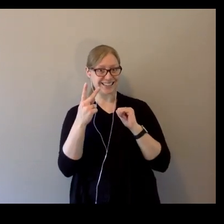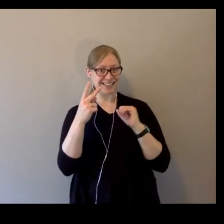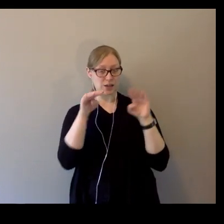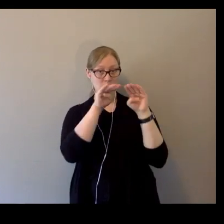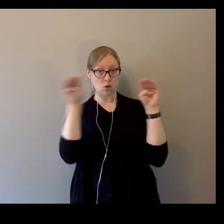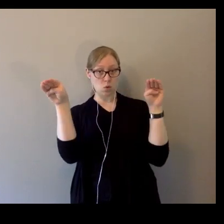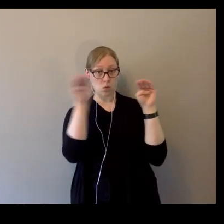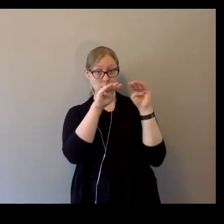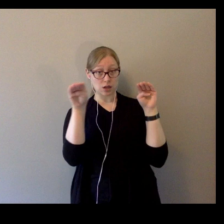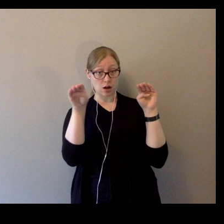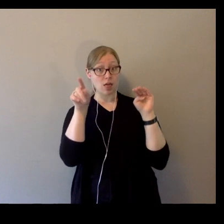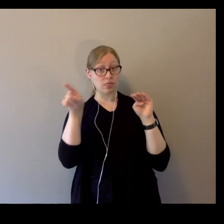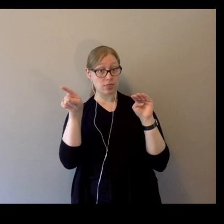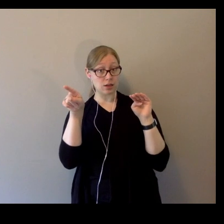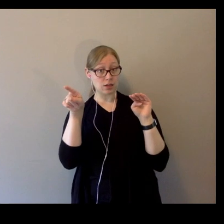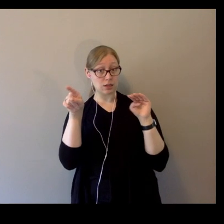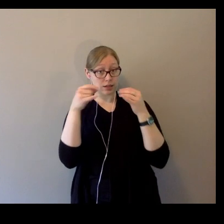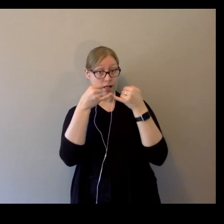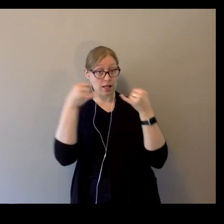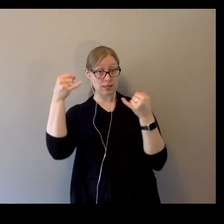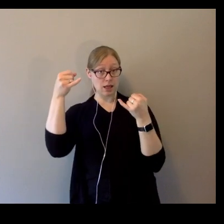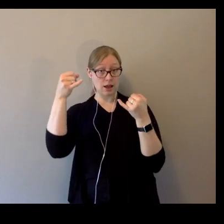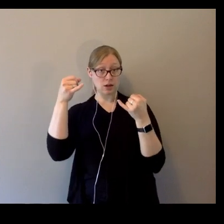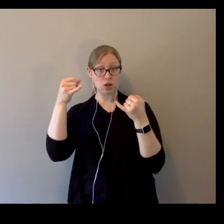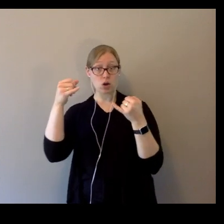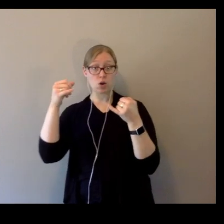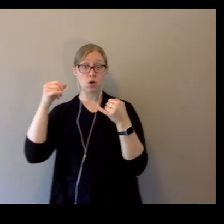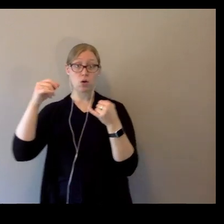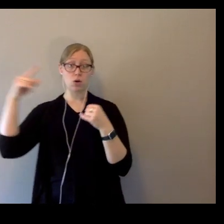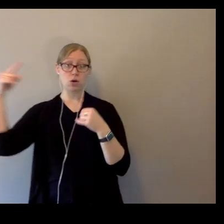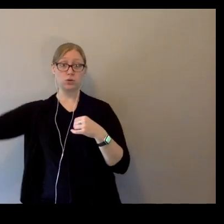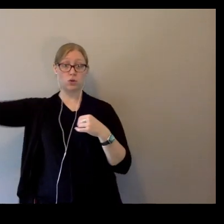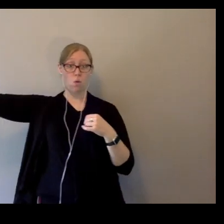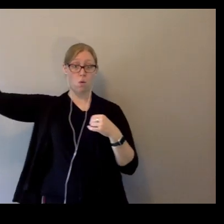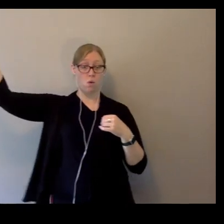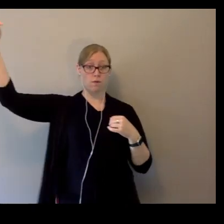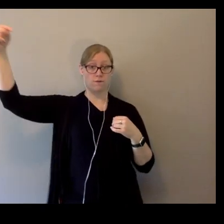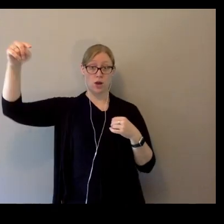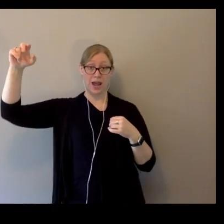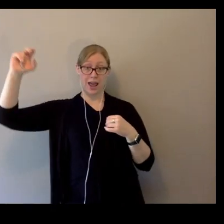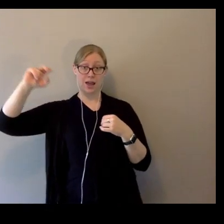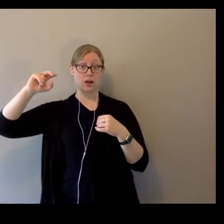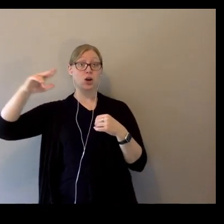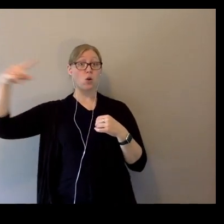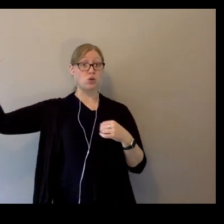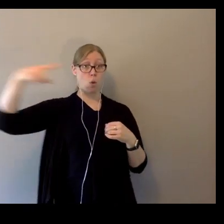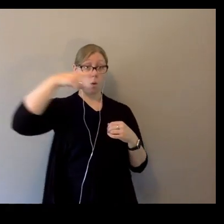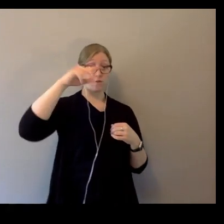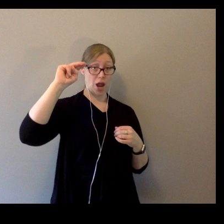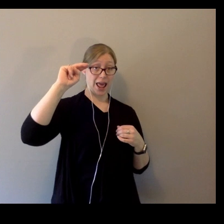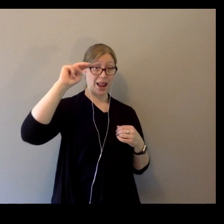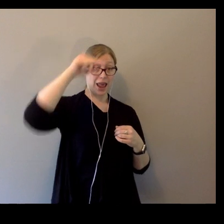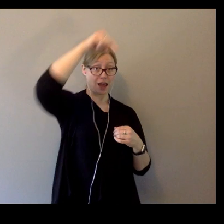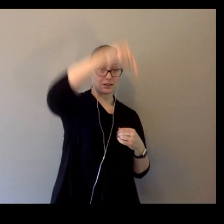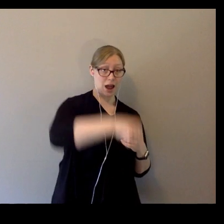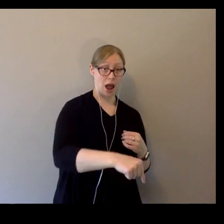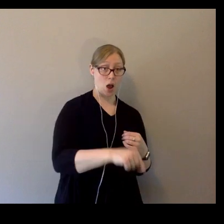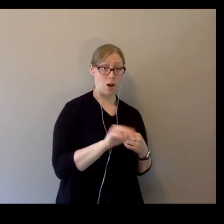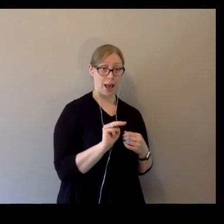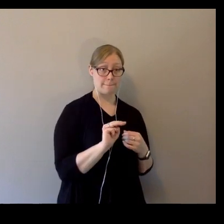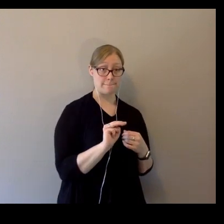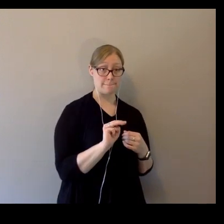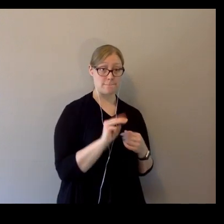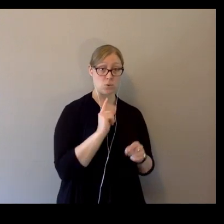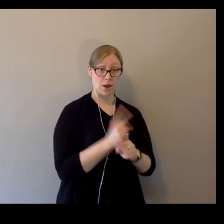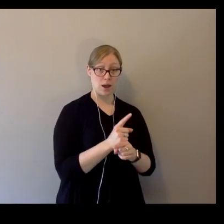that this particular line, it goes over N and down M. So the rise over